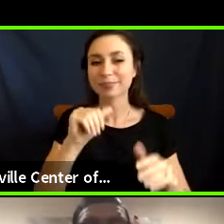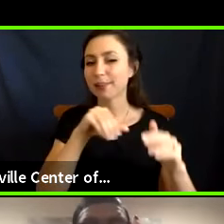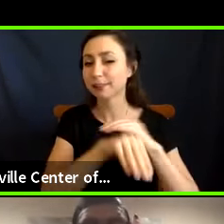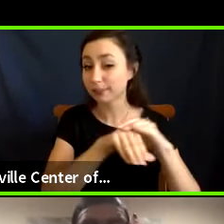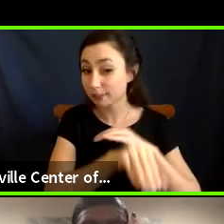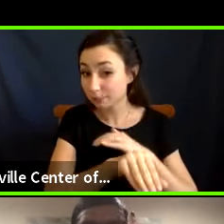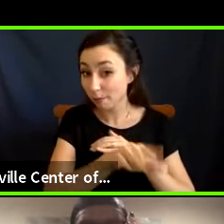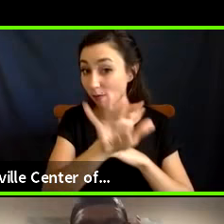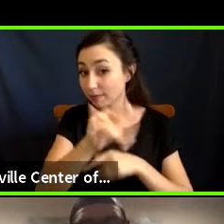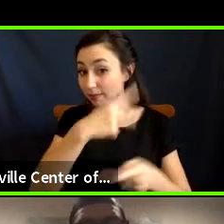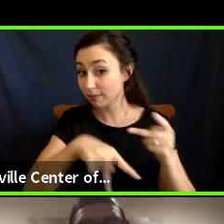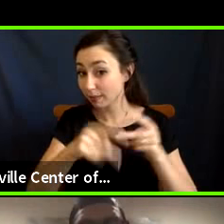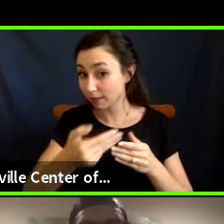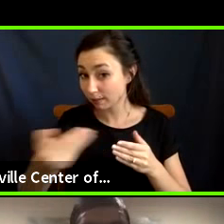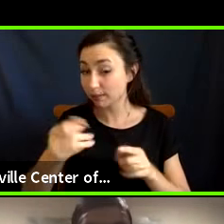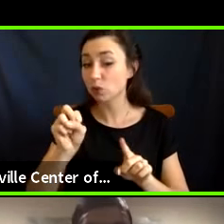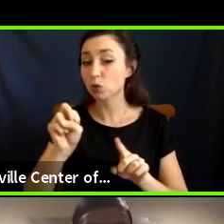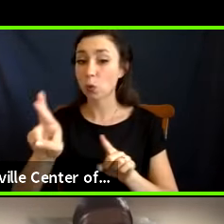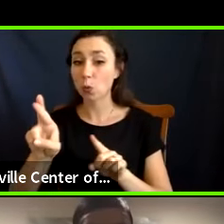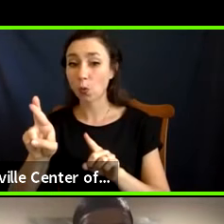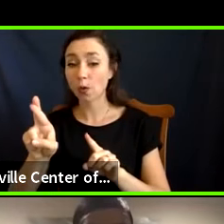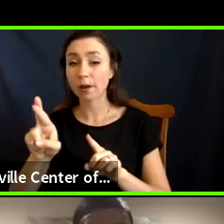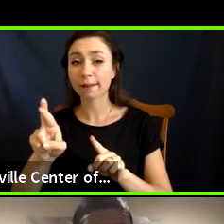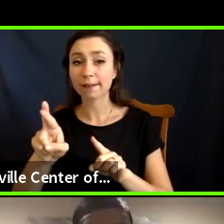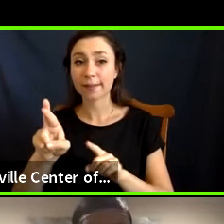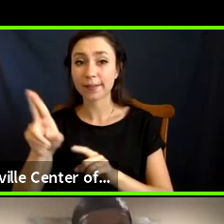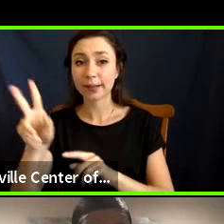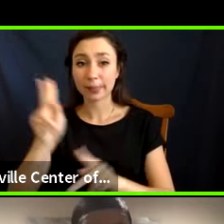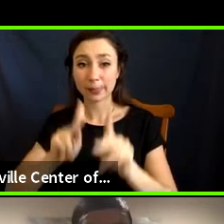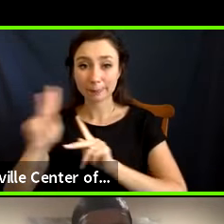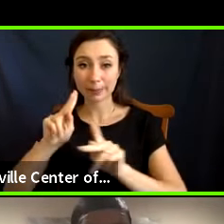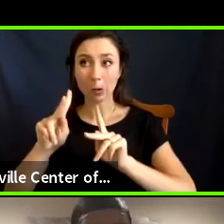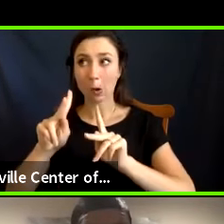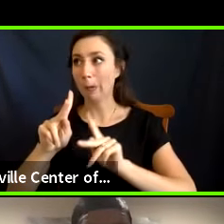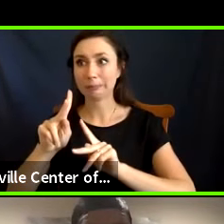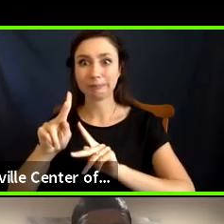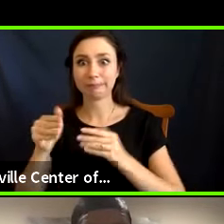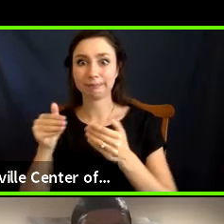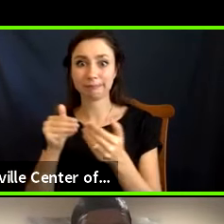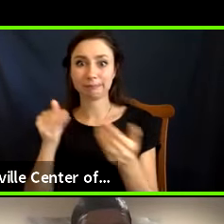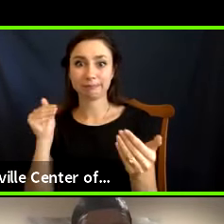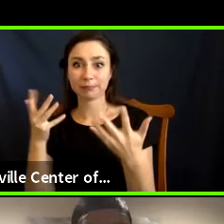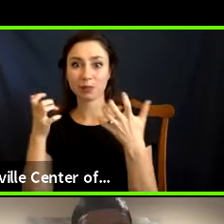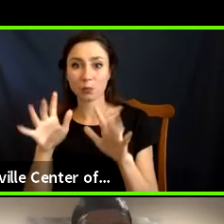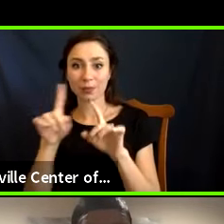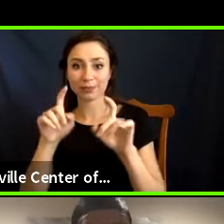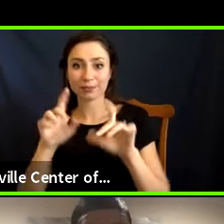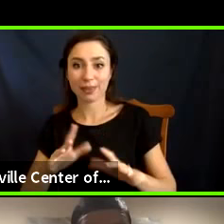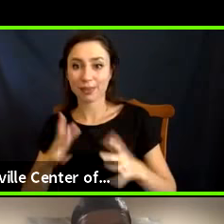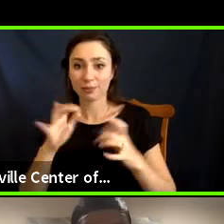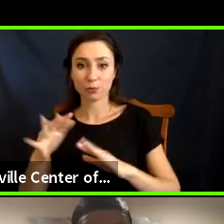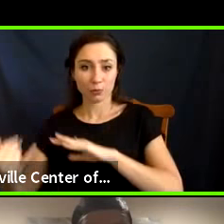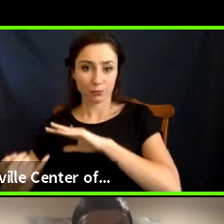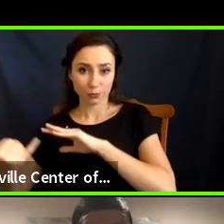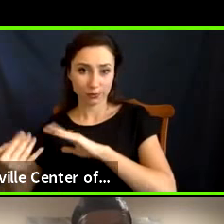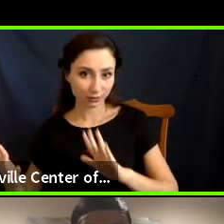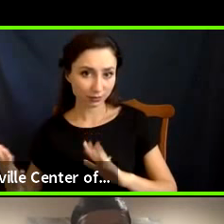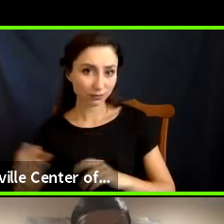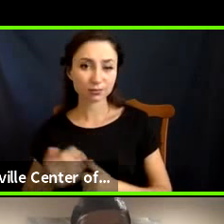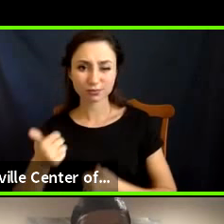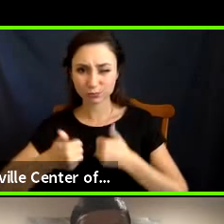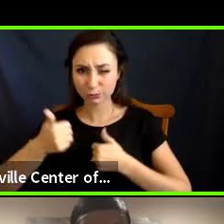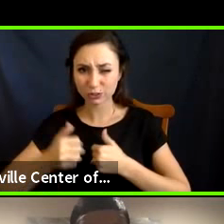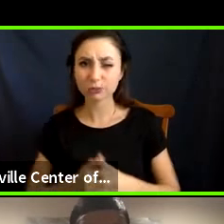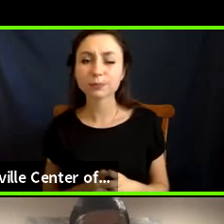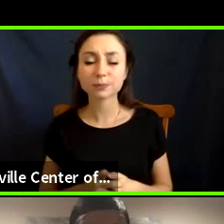them? Or are these people who are sort of ducking the testing so that they won't be quarantined? So